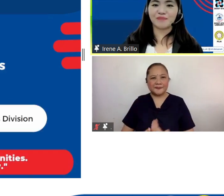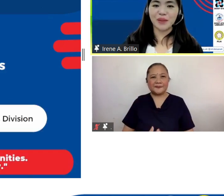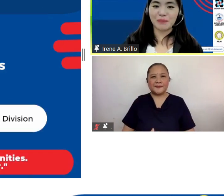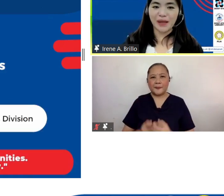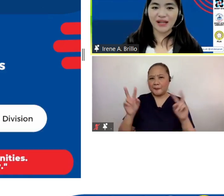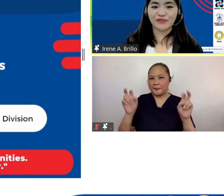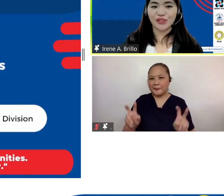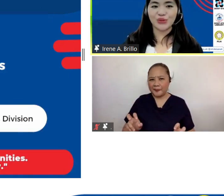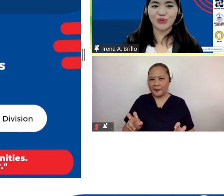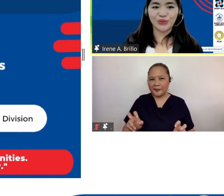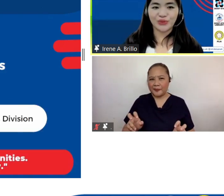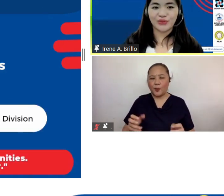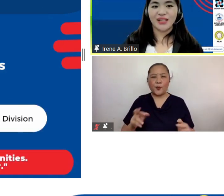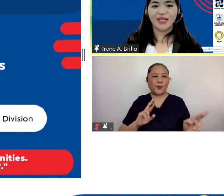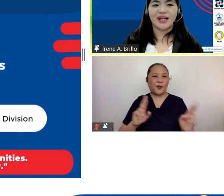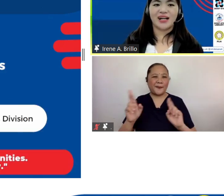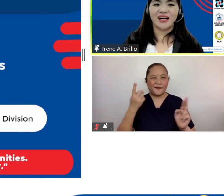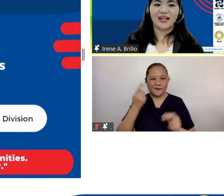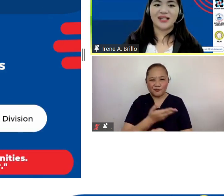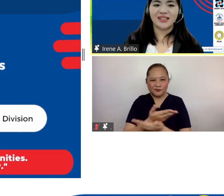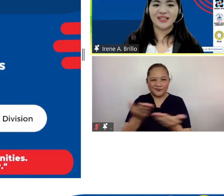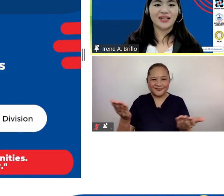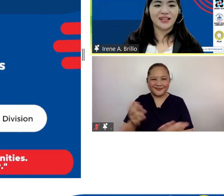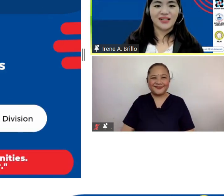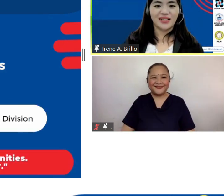have prepared for you.